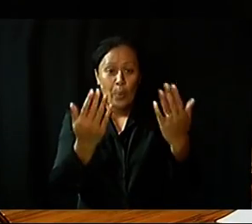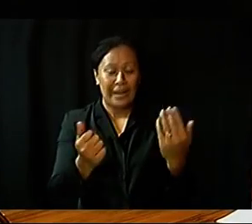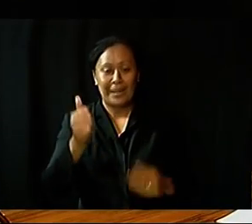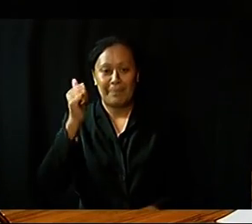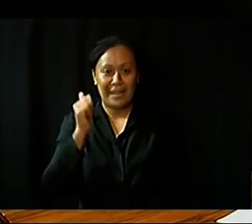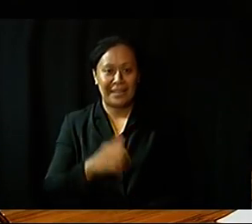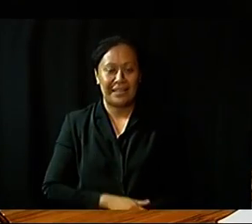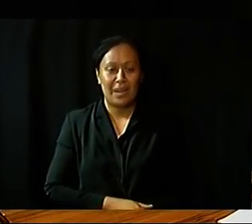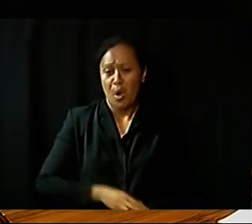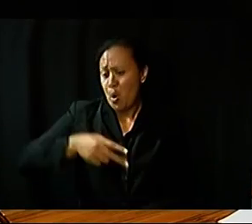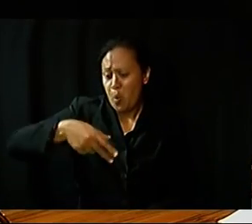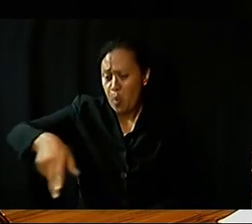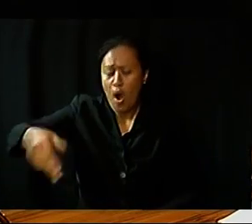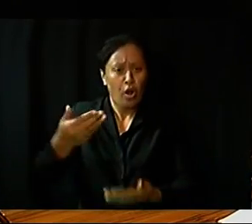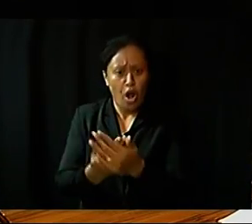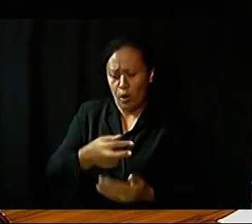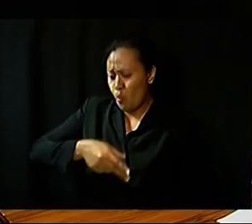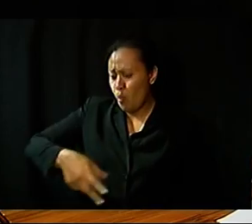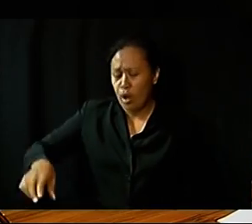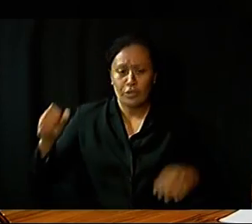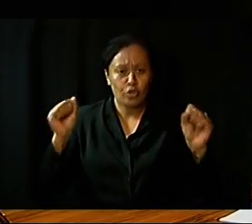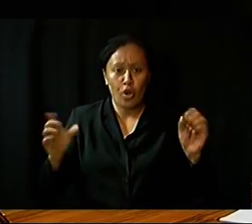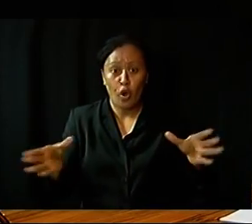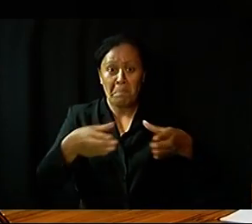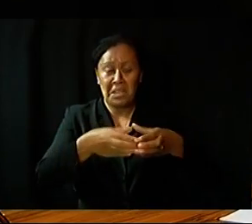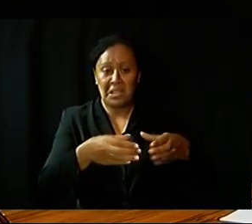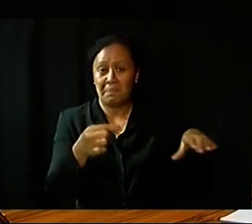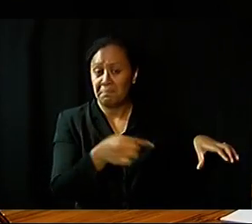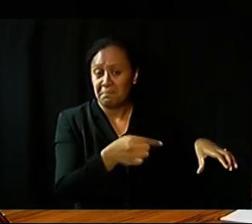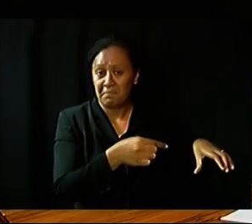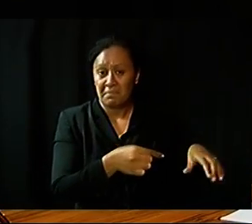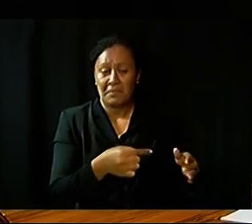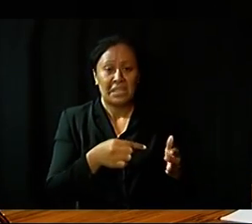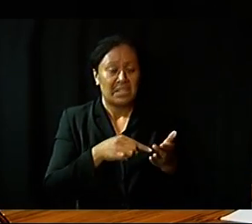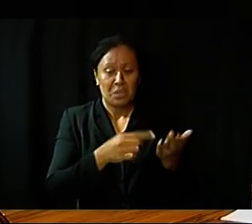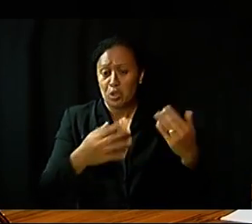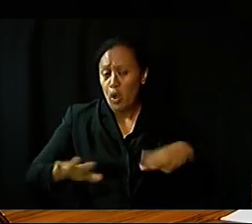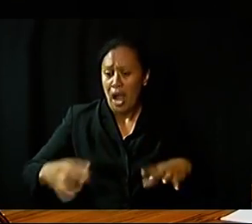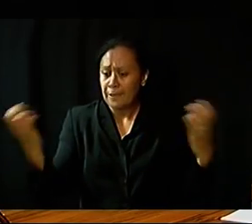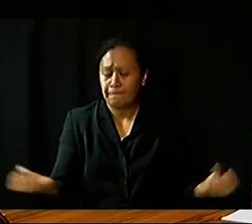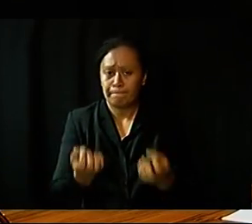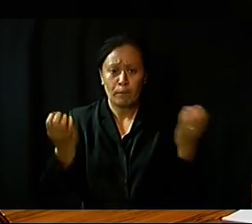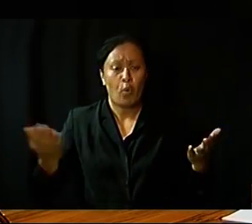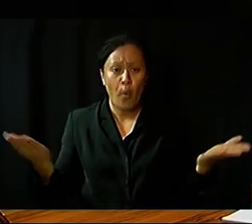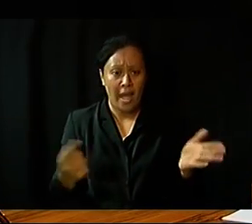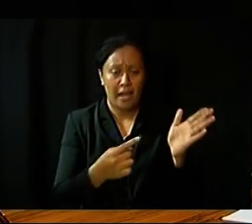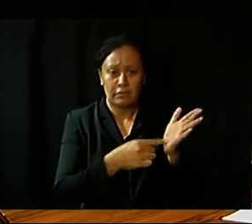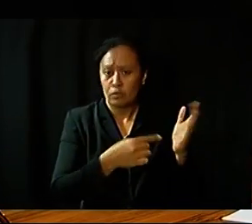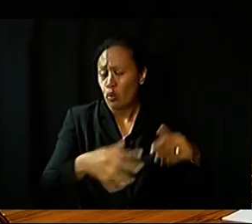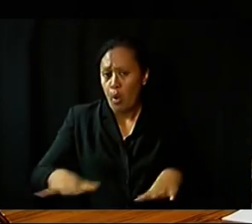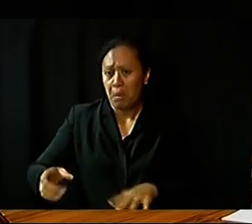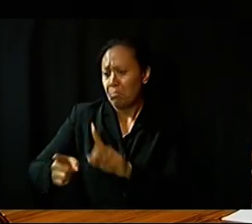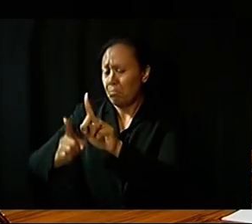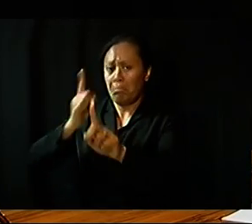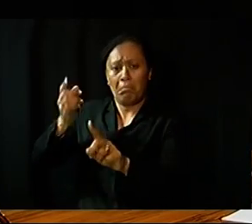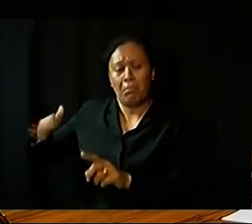Welcome back. The Walk On Walk Strong committee of the Tai Kami Foundation, a courageous young lady from Tonga who passed